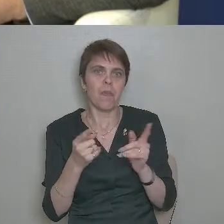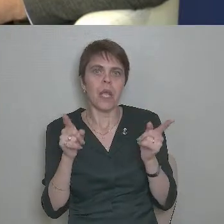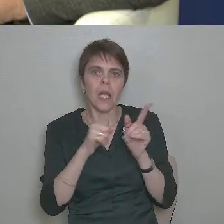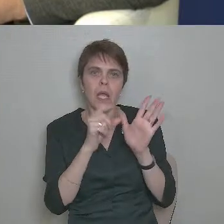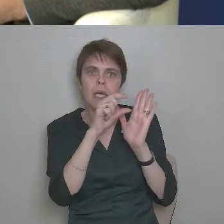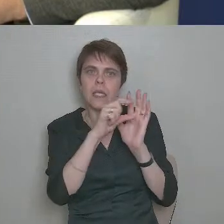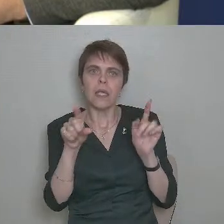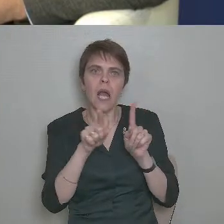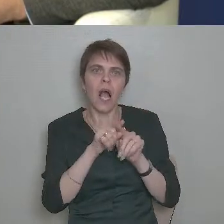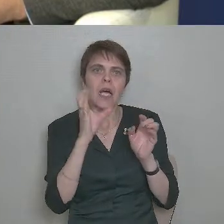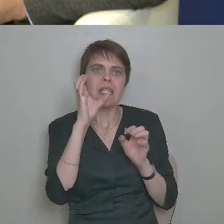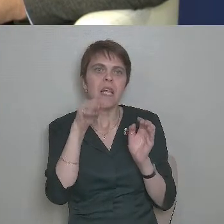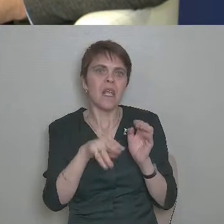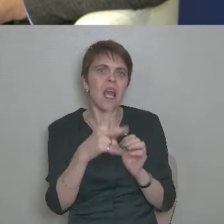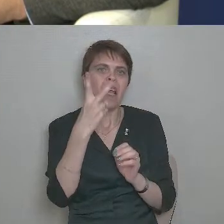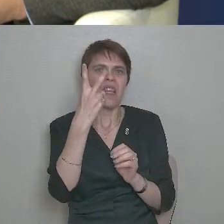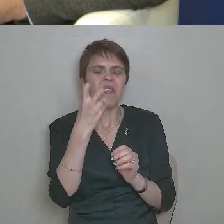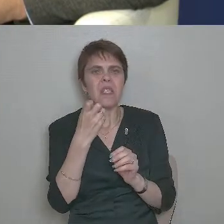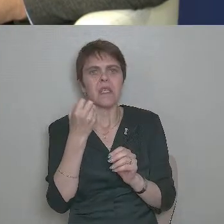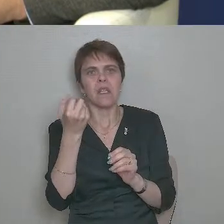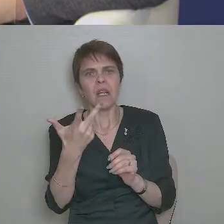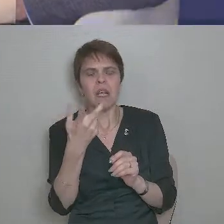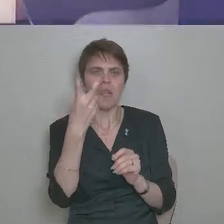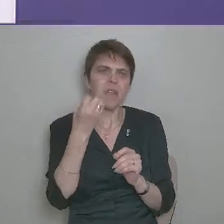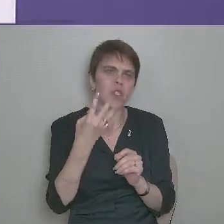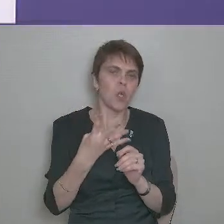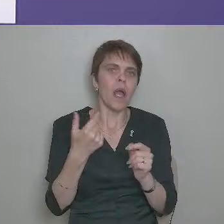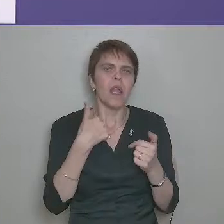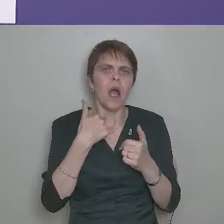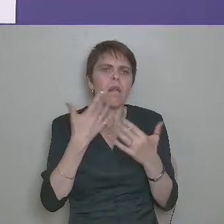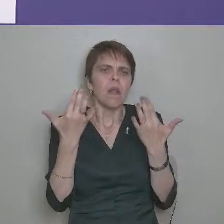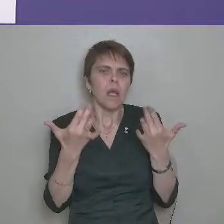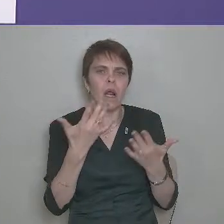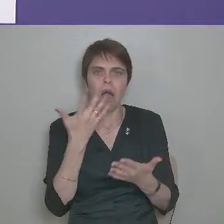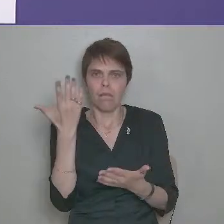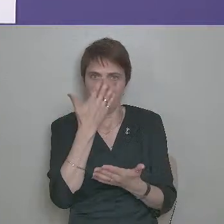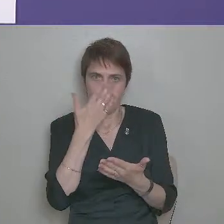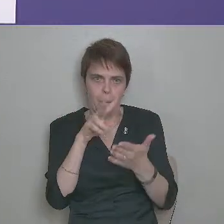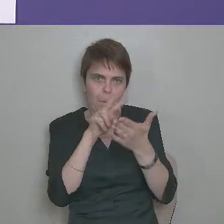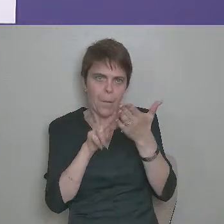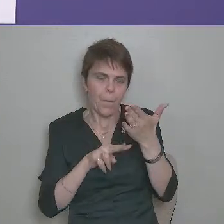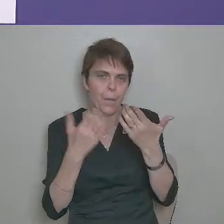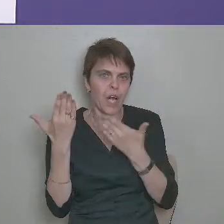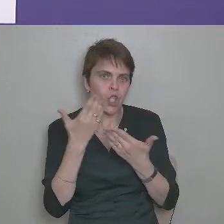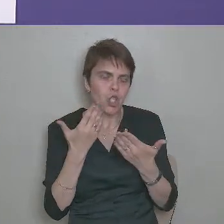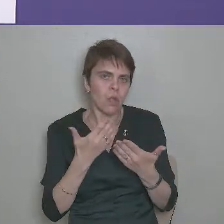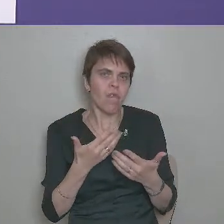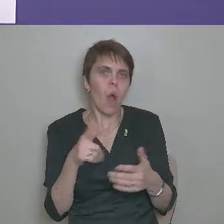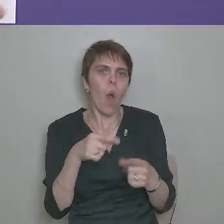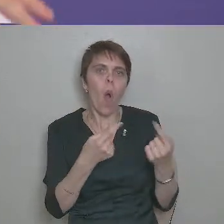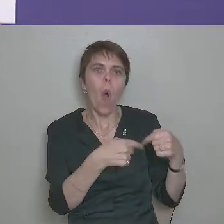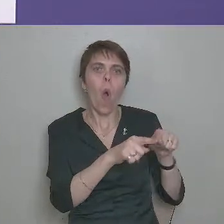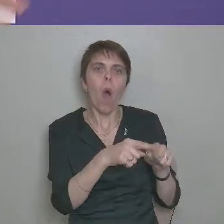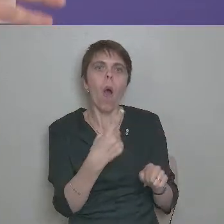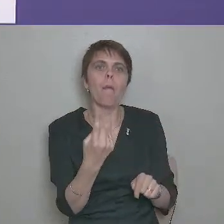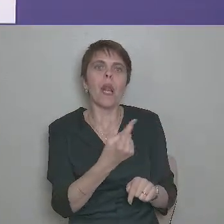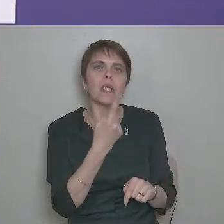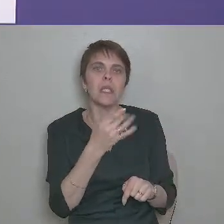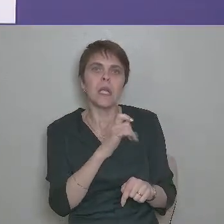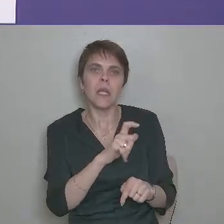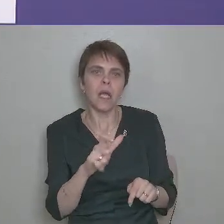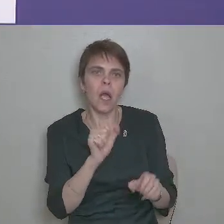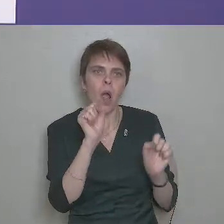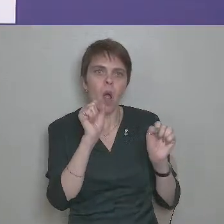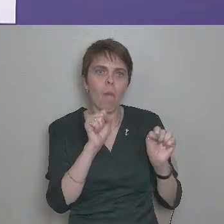I read the election code, and there is Article 213. But as far